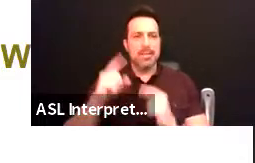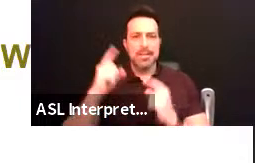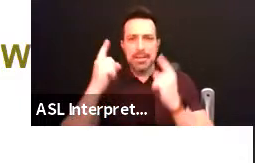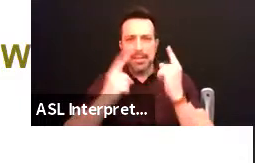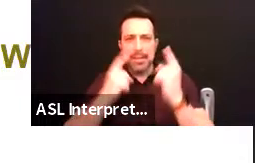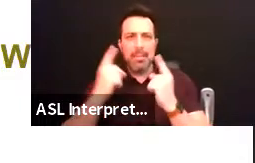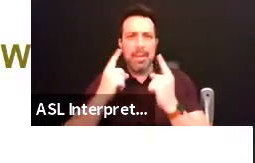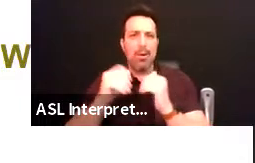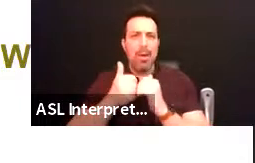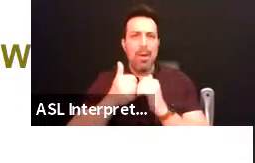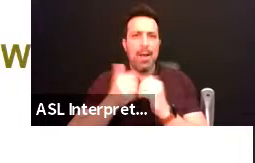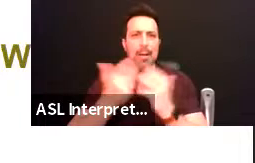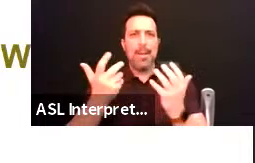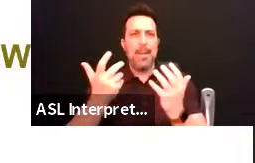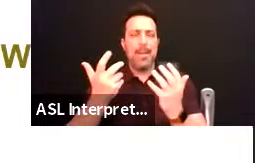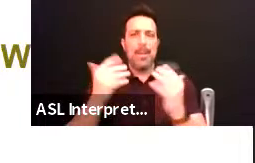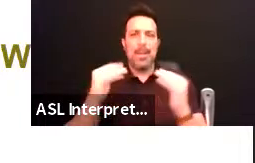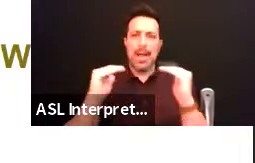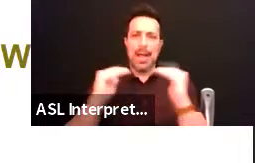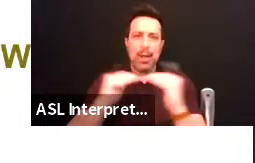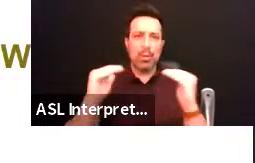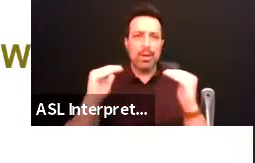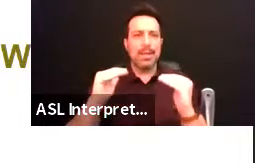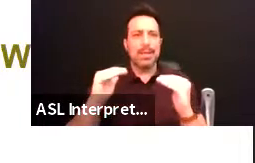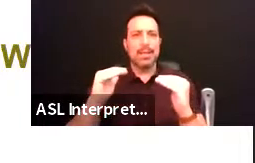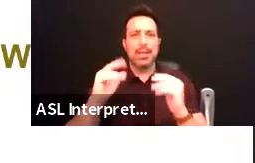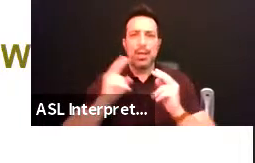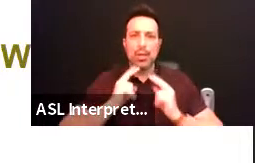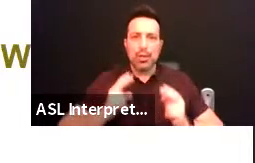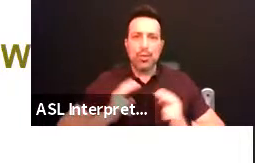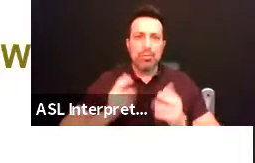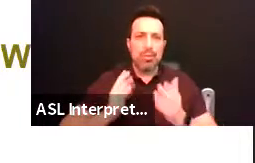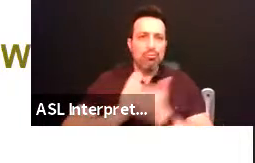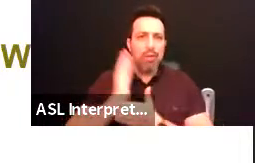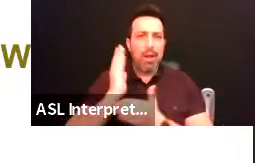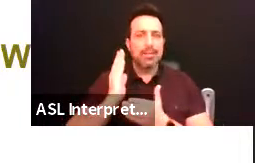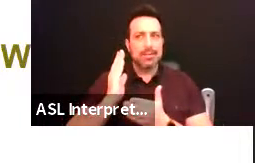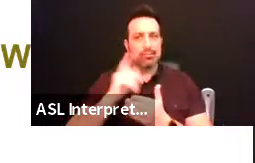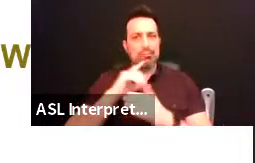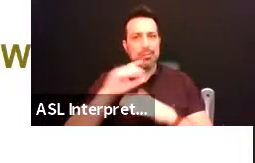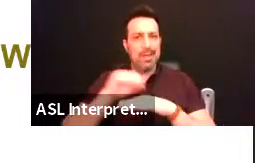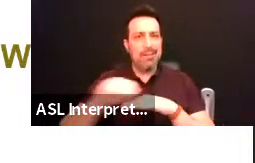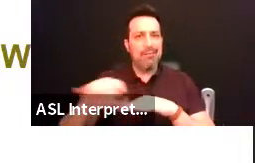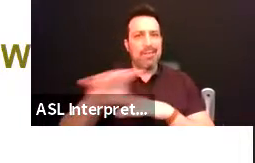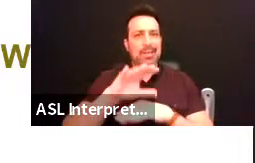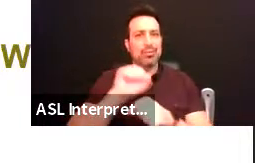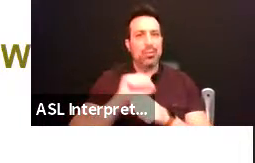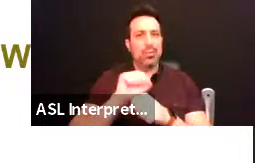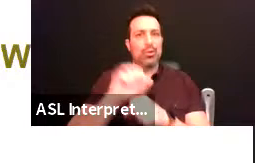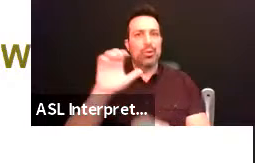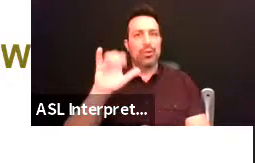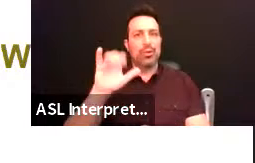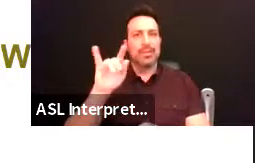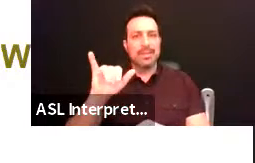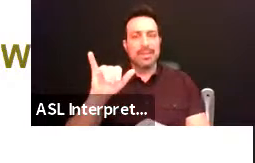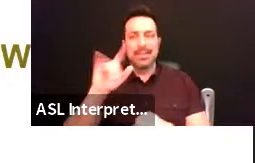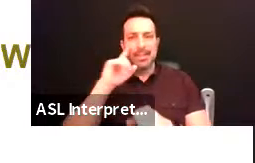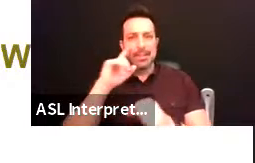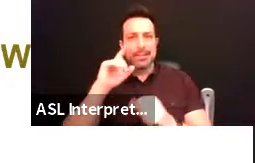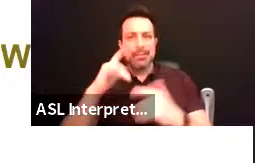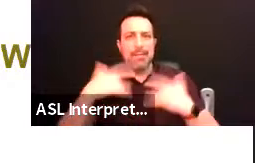about how equity and human rights really affects the work of City of Bend